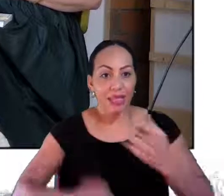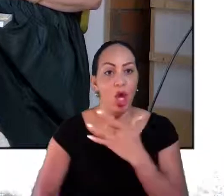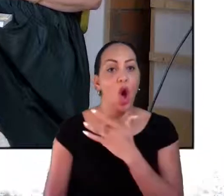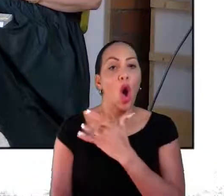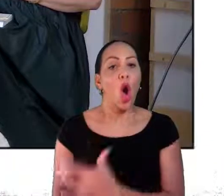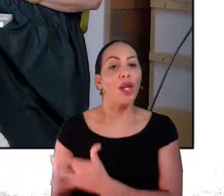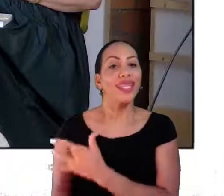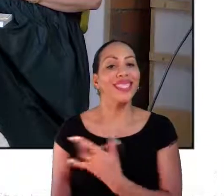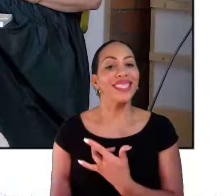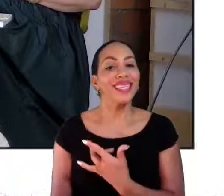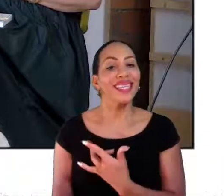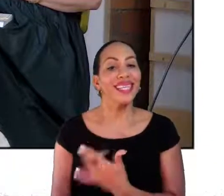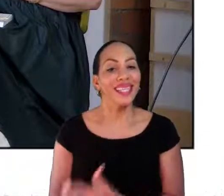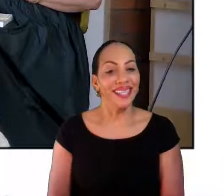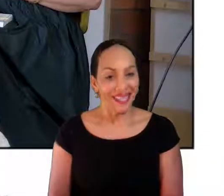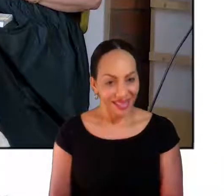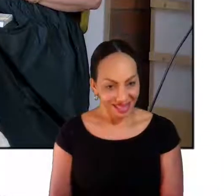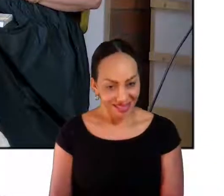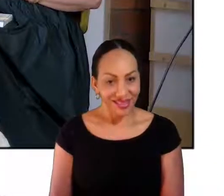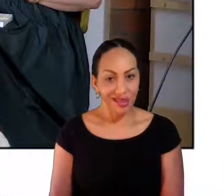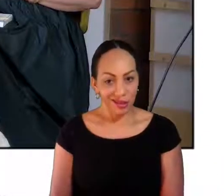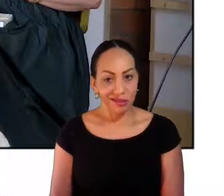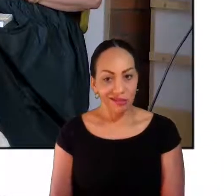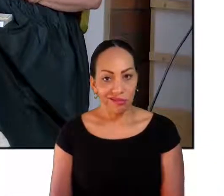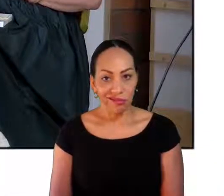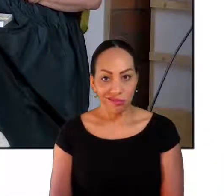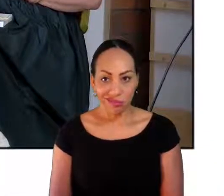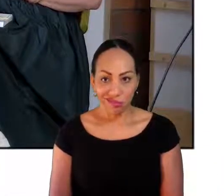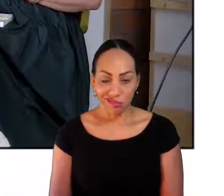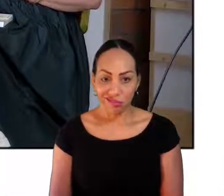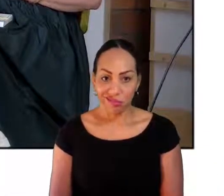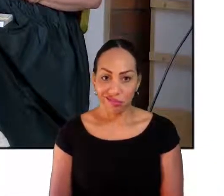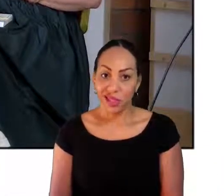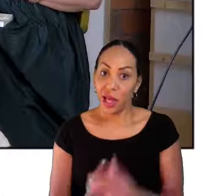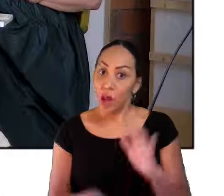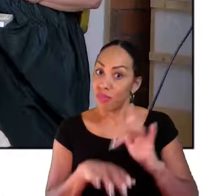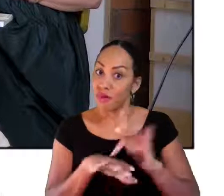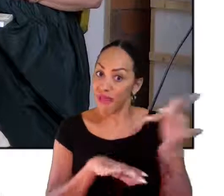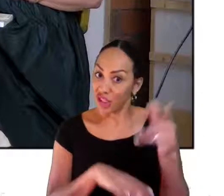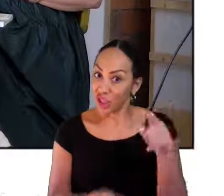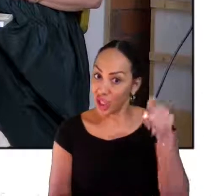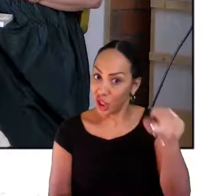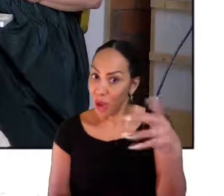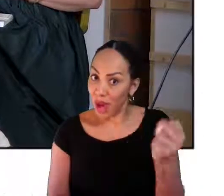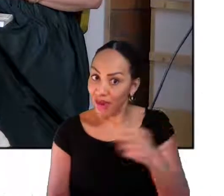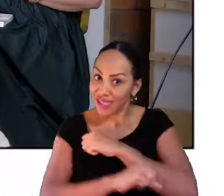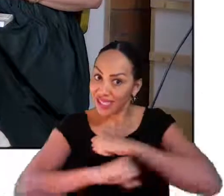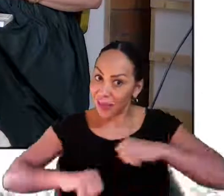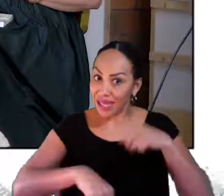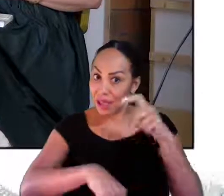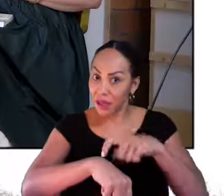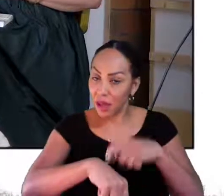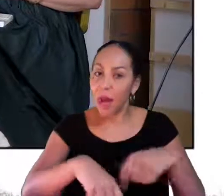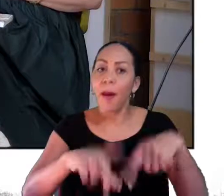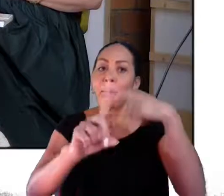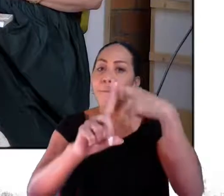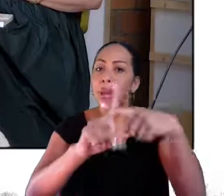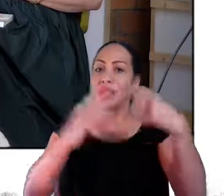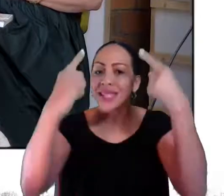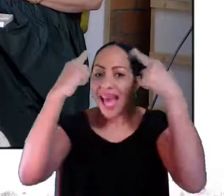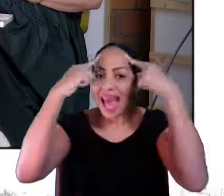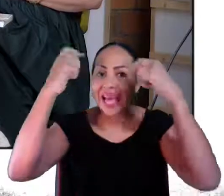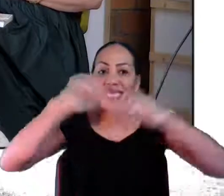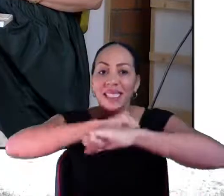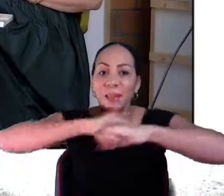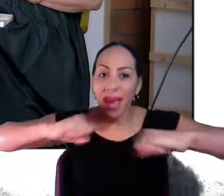around, well, do you have the space and the time, both professionally but also personally, for this? Have you got the headspace to try and create the change that you're trying to make? And